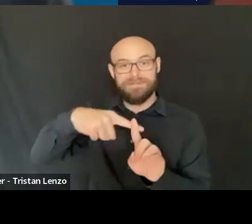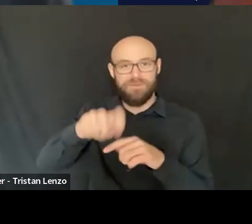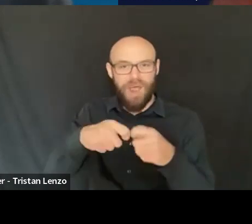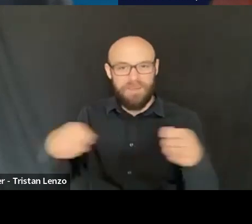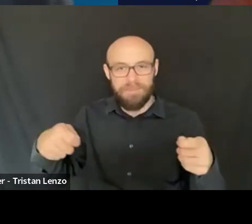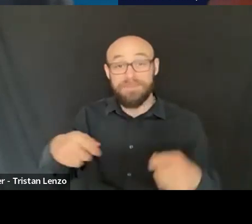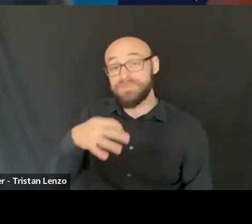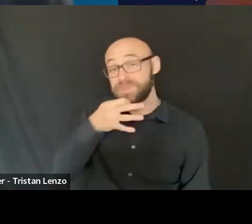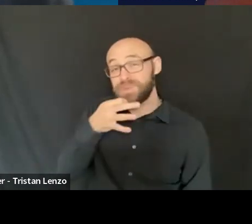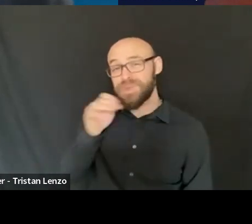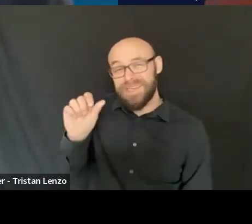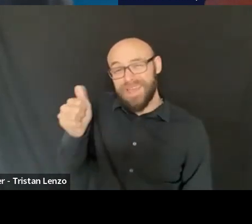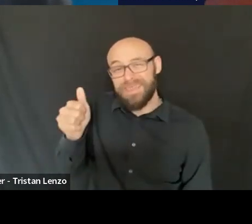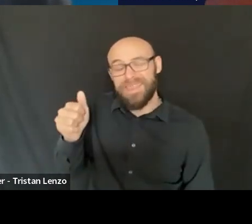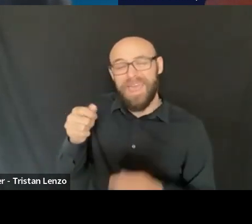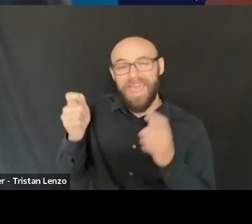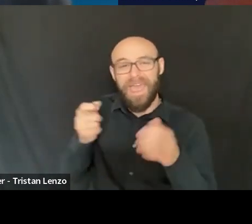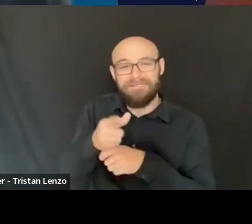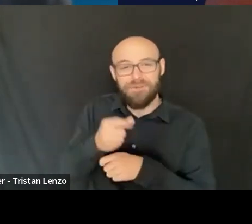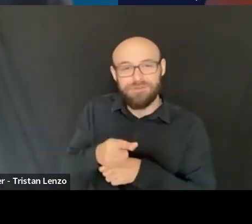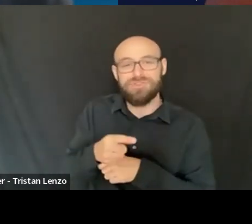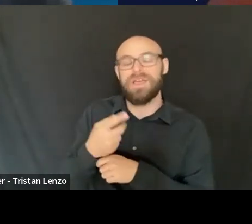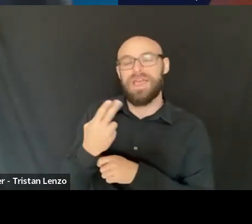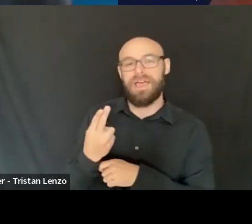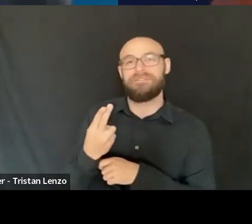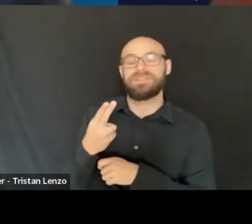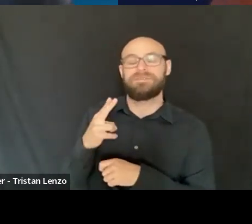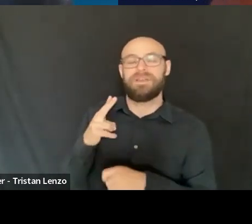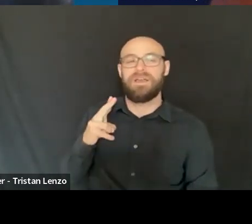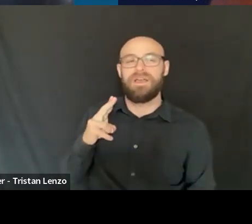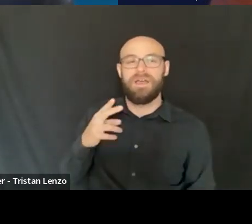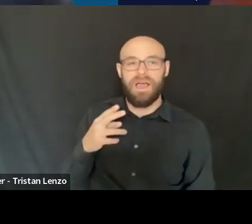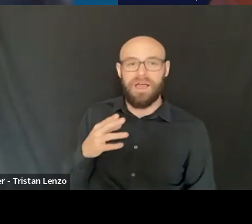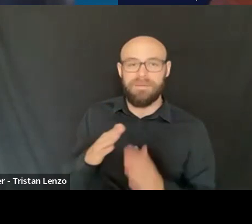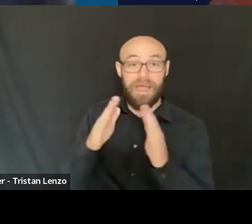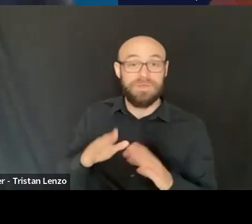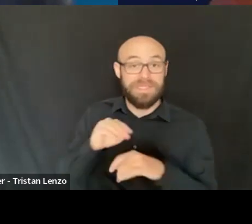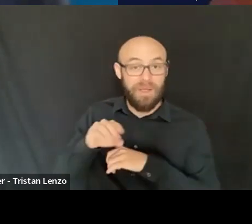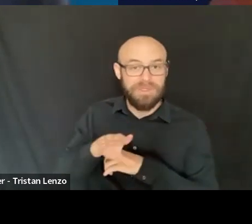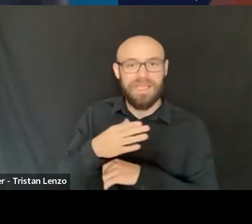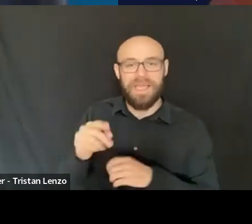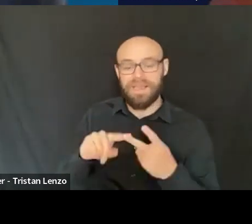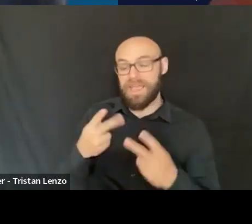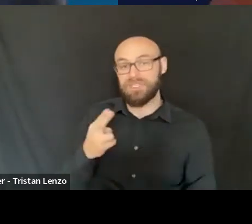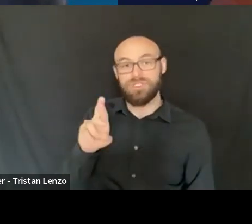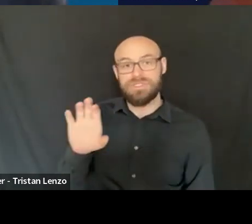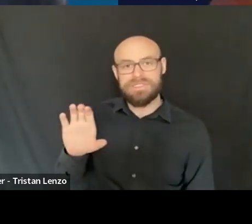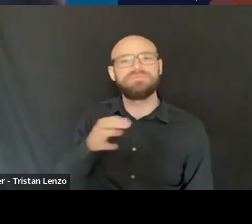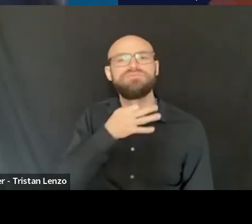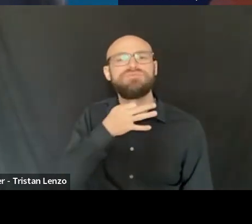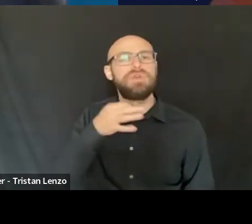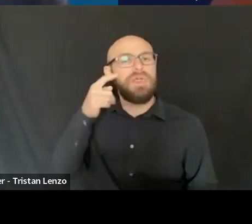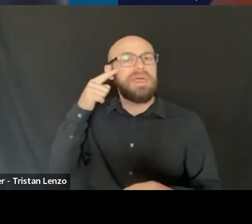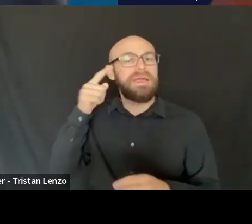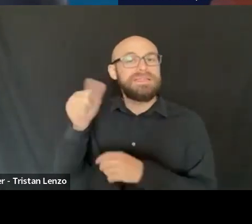anniversary of the Office of Housing Counseling and HRC, but where do you see us in 10 years? Where do you hope the industry